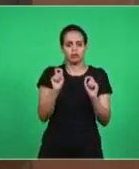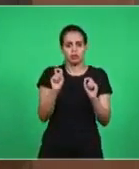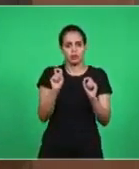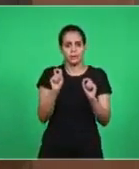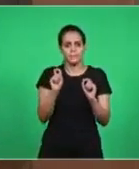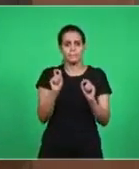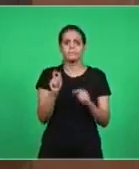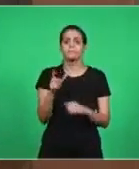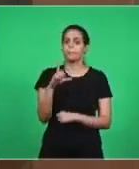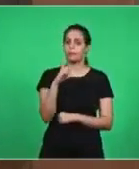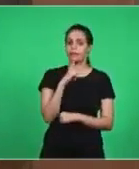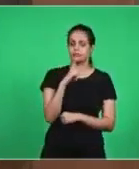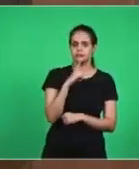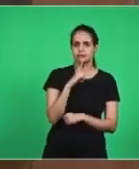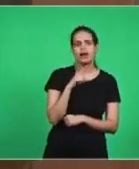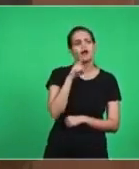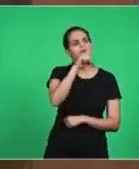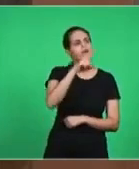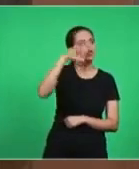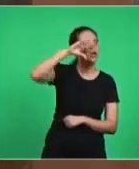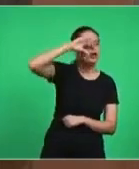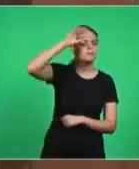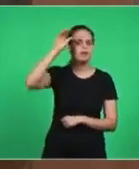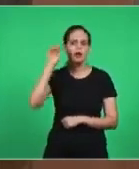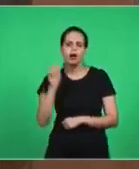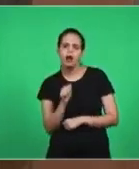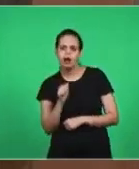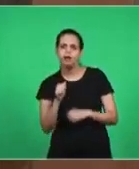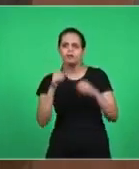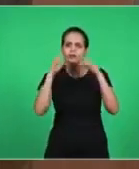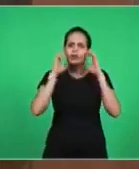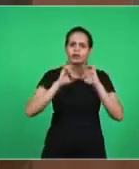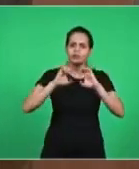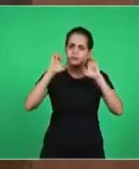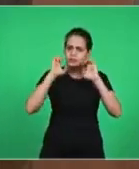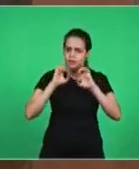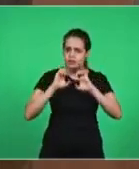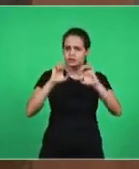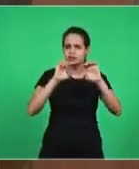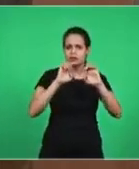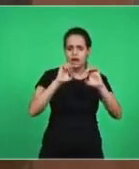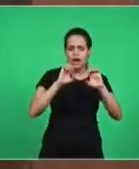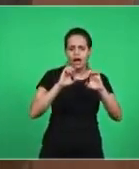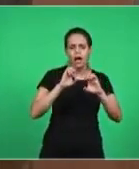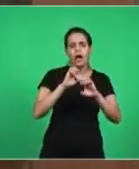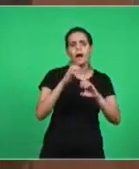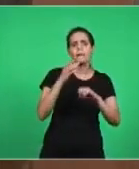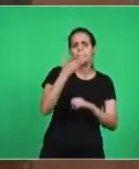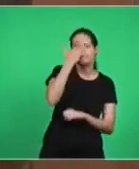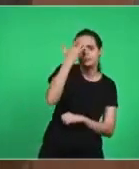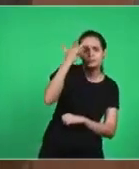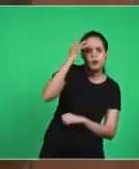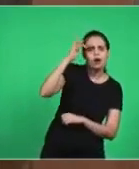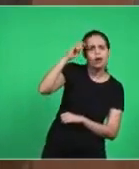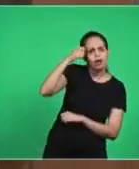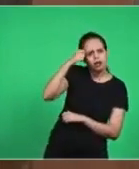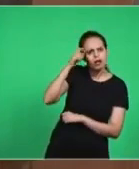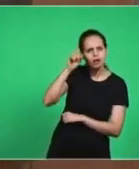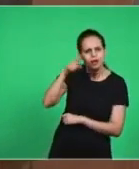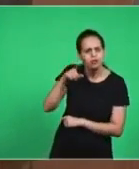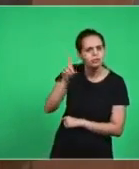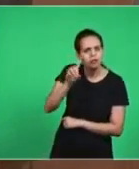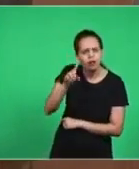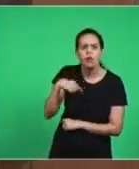going to Africa to evangelize the Africans. Well, we don't need to evangelize people, the Africans. We have a lot